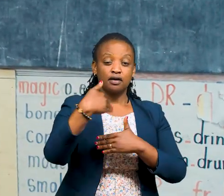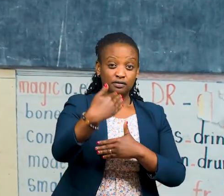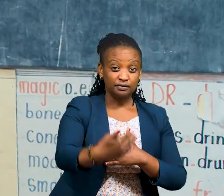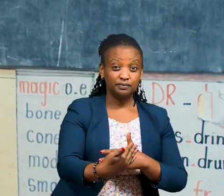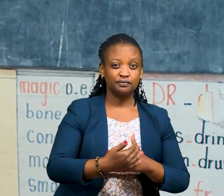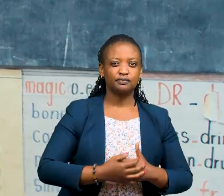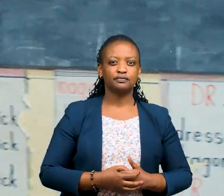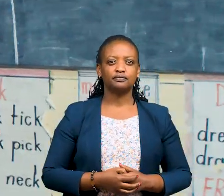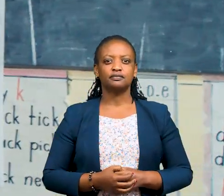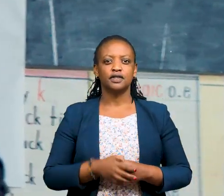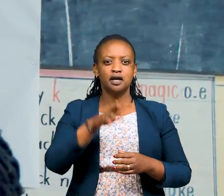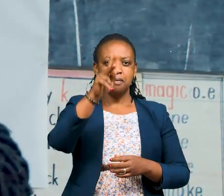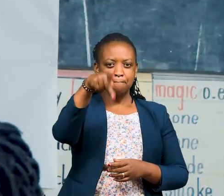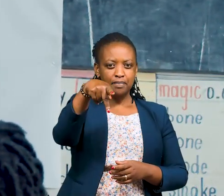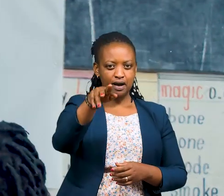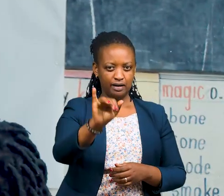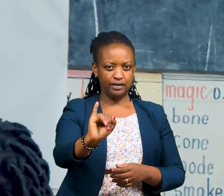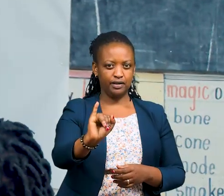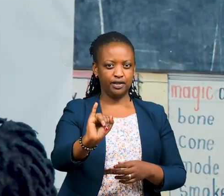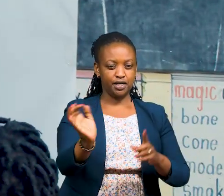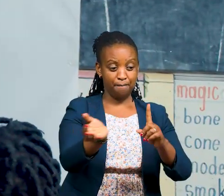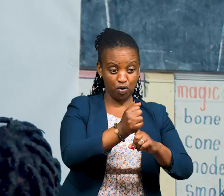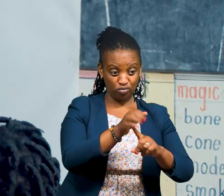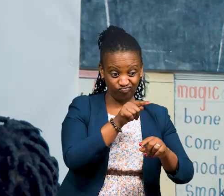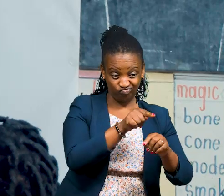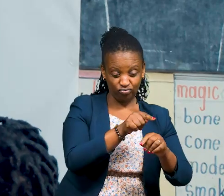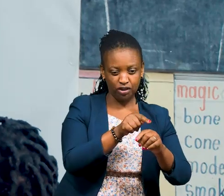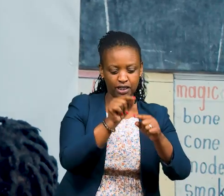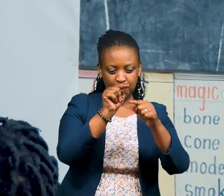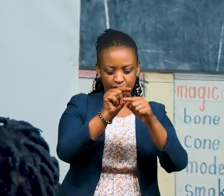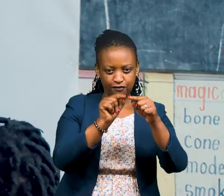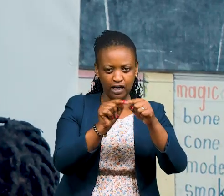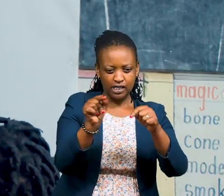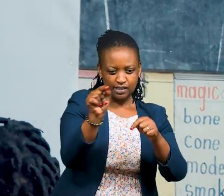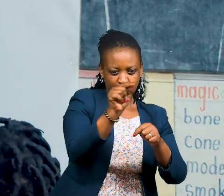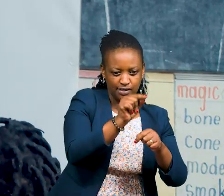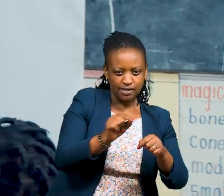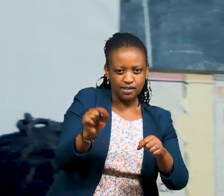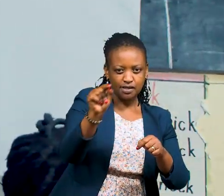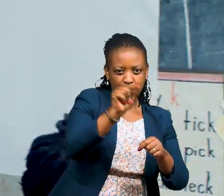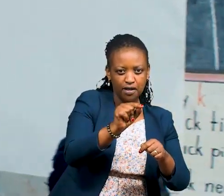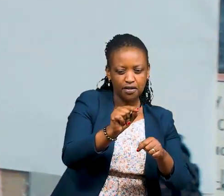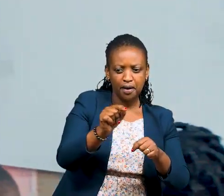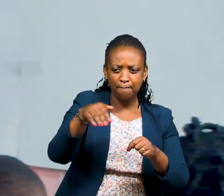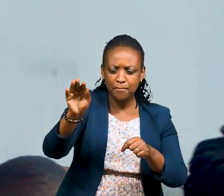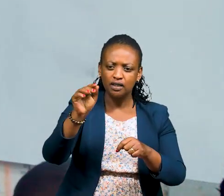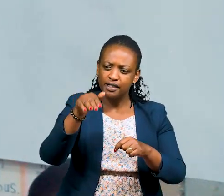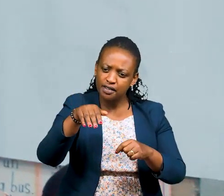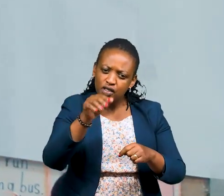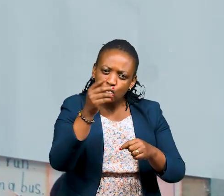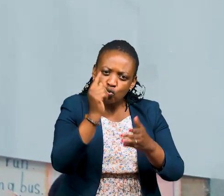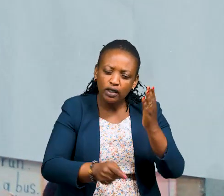then the pi, to get pi, you divide circumference